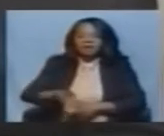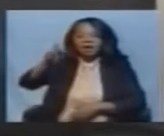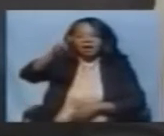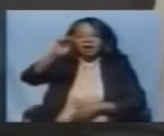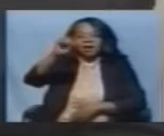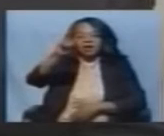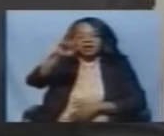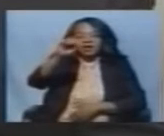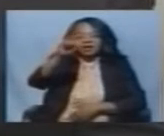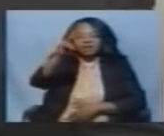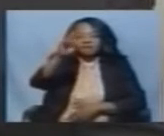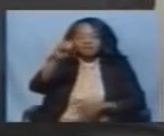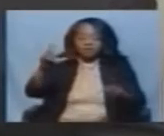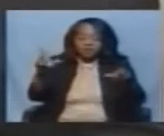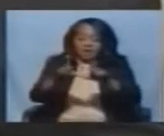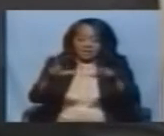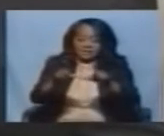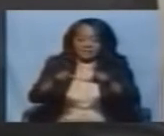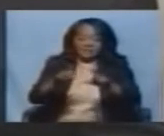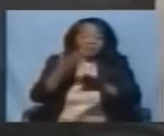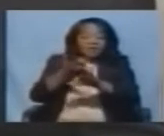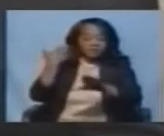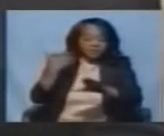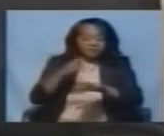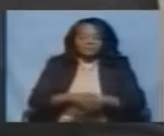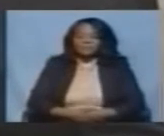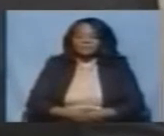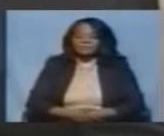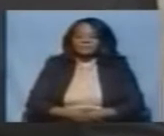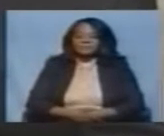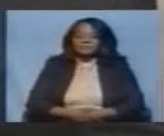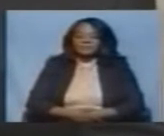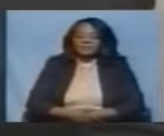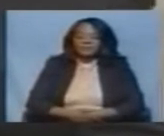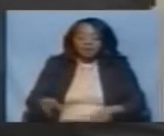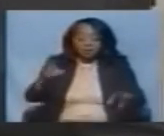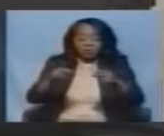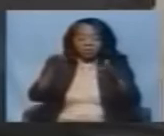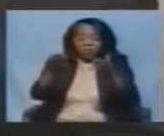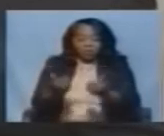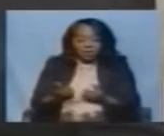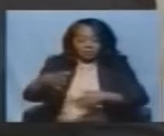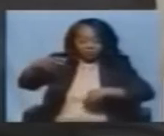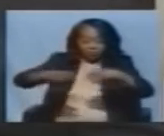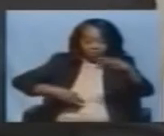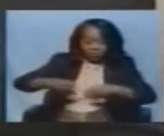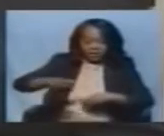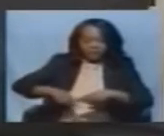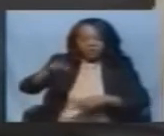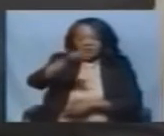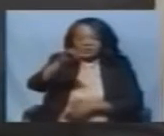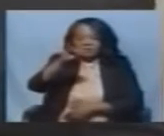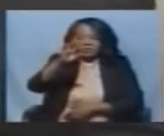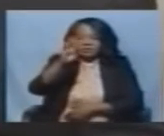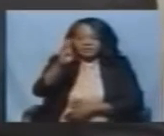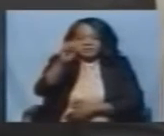You know, I presided over such an issue, but the issue is that we'd want people to complain to ZIPS. We need to report somebody